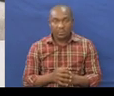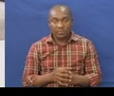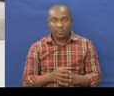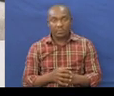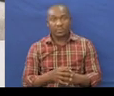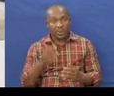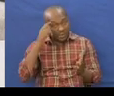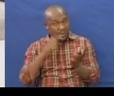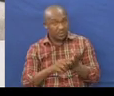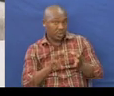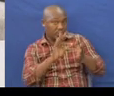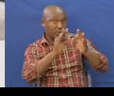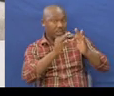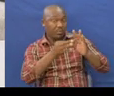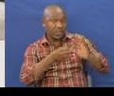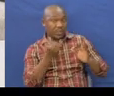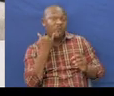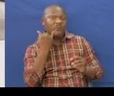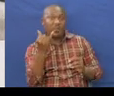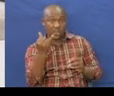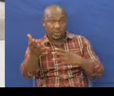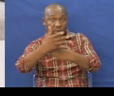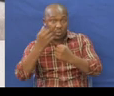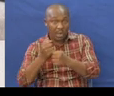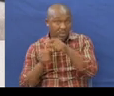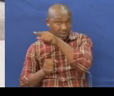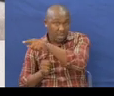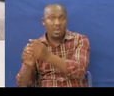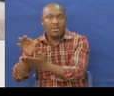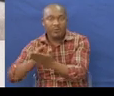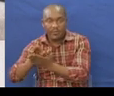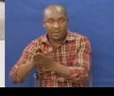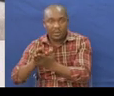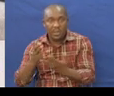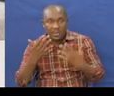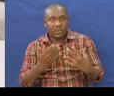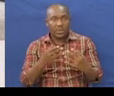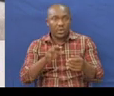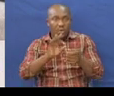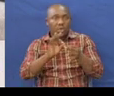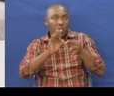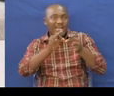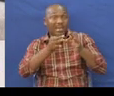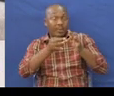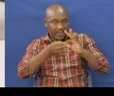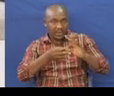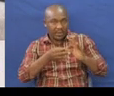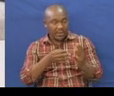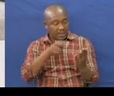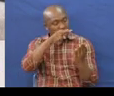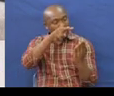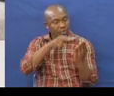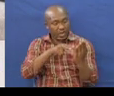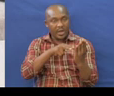You interpret, you generalize, like, okay, if this and therefore this will be, so you just rate your information